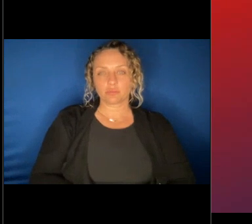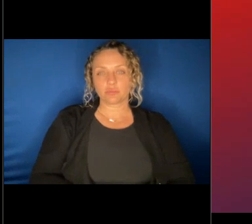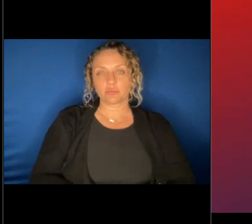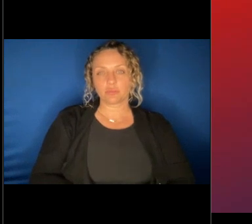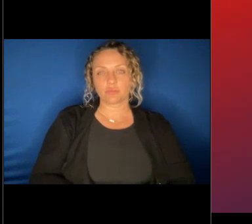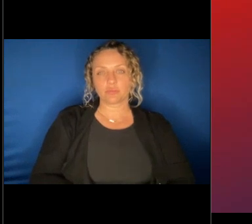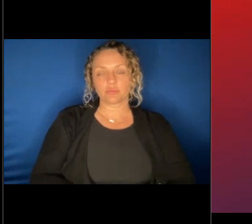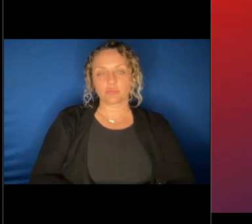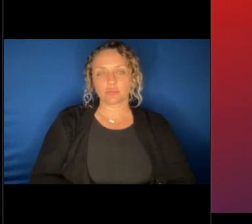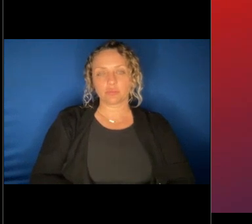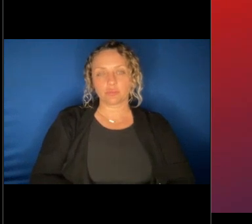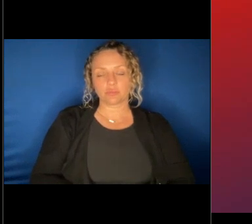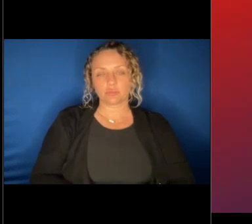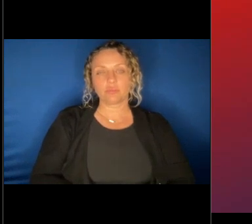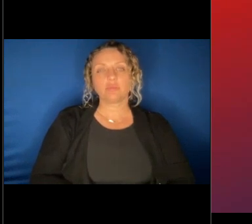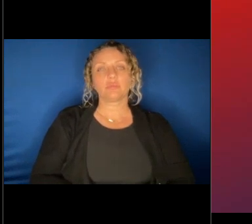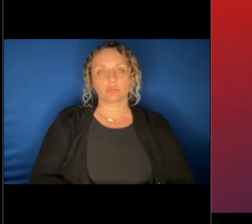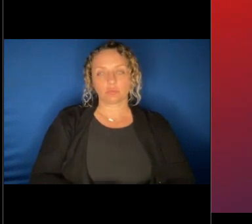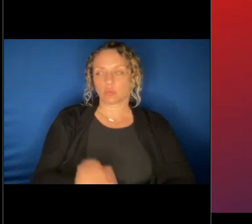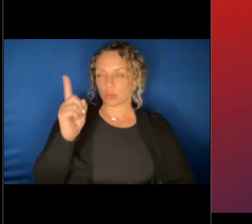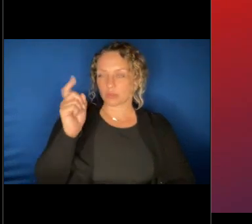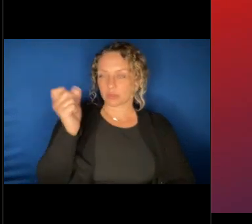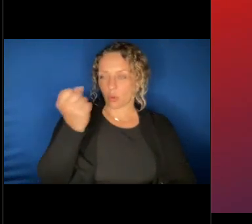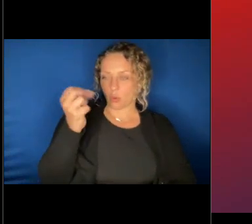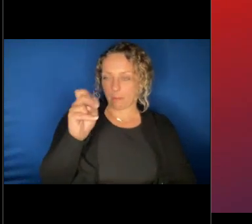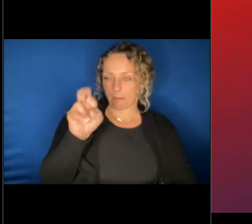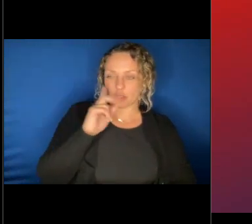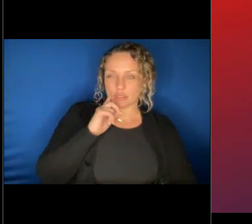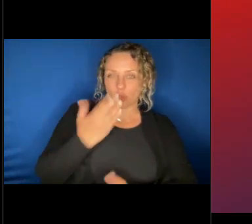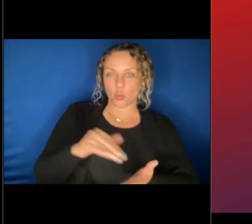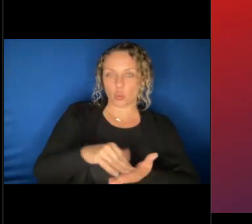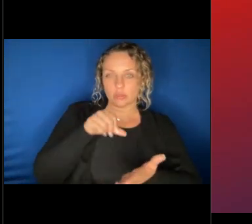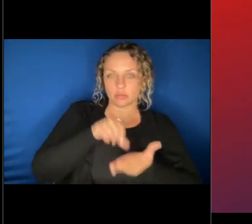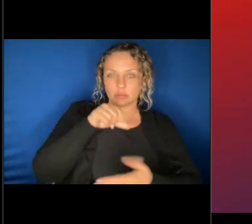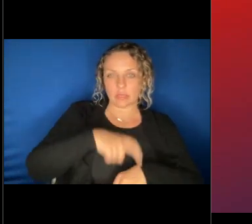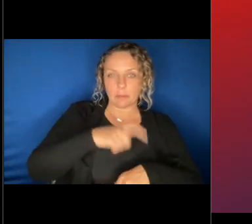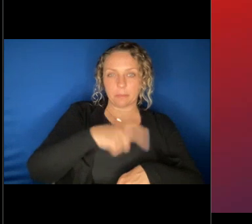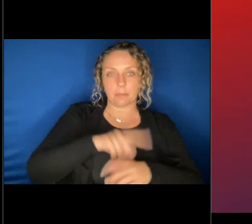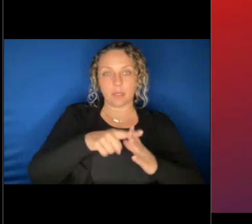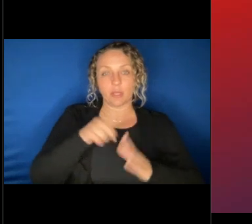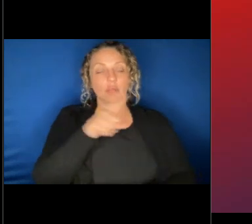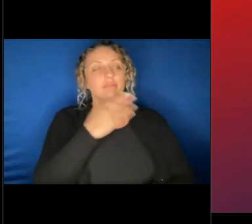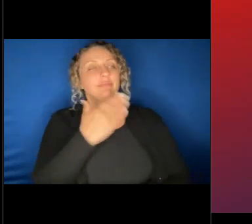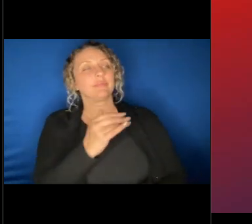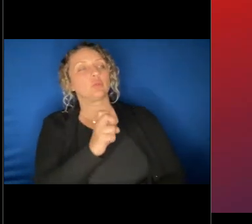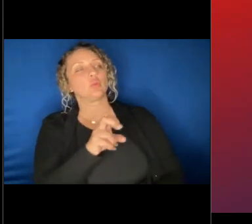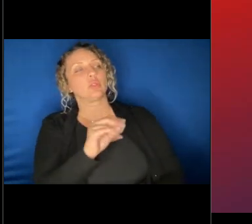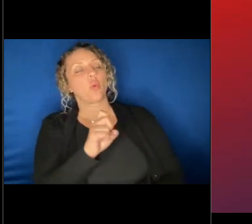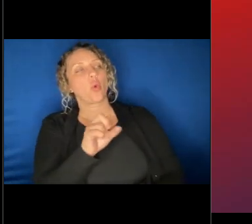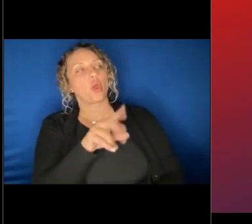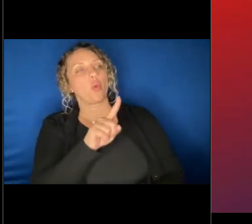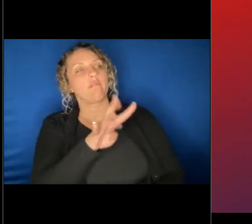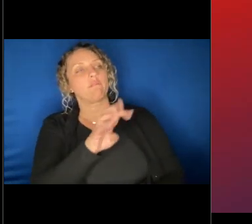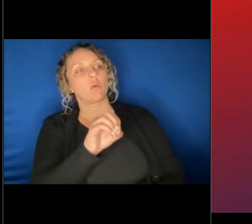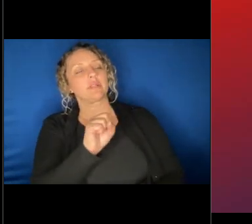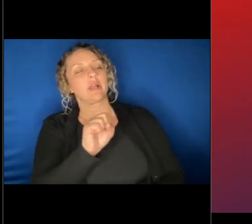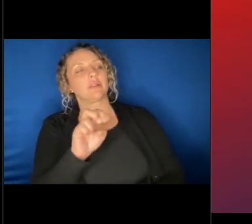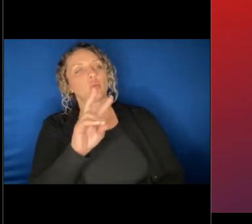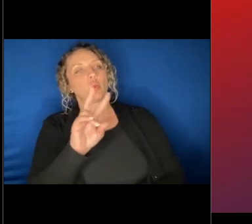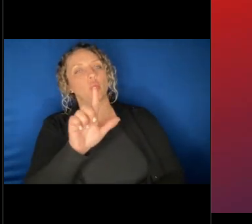Yes. Okay, 1 second. Let me just reset the timer. Begin when you are ready. Thank you. Susan Oyer, 140 Southeast 27th